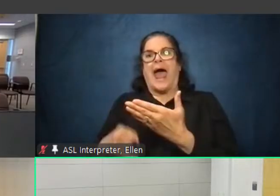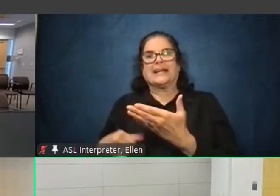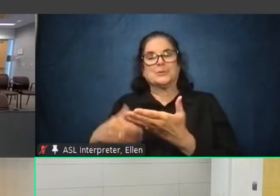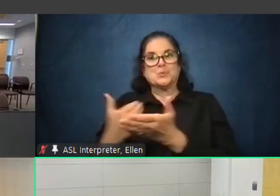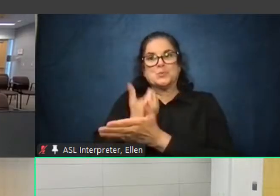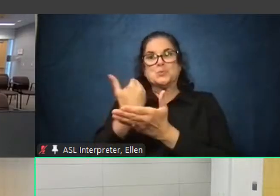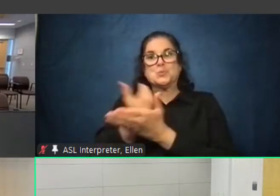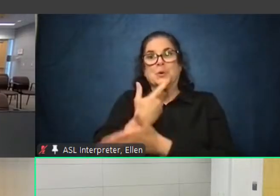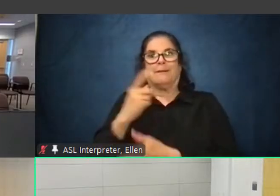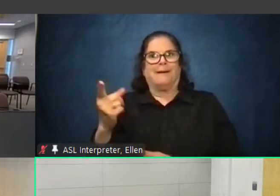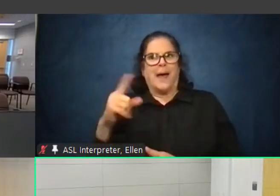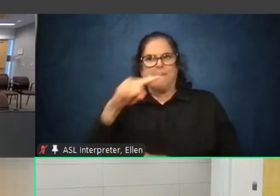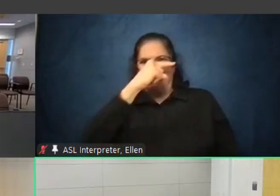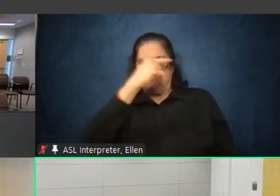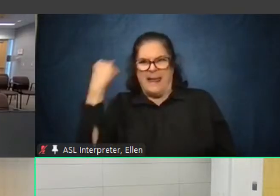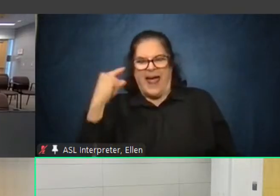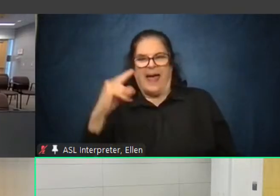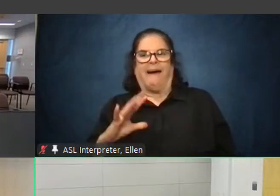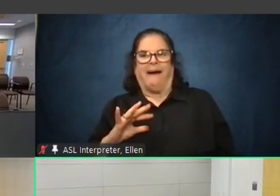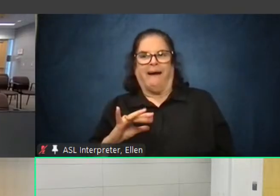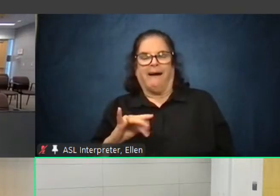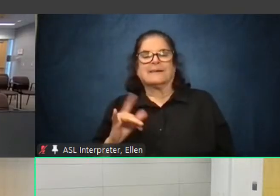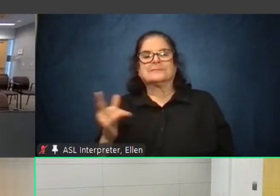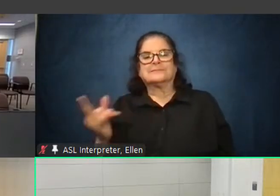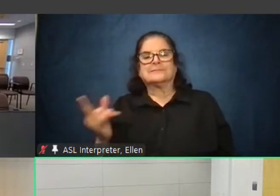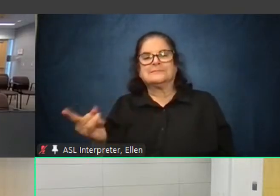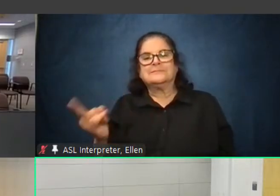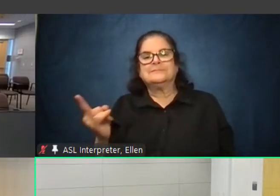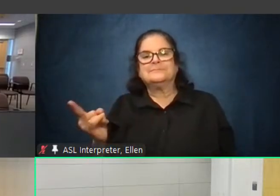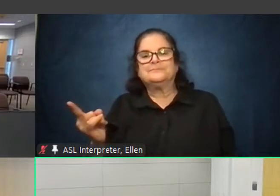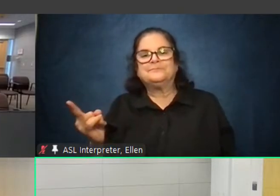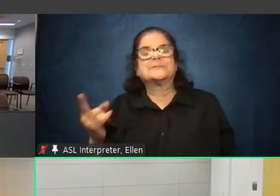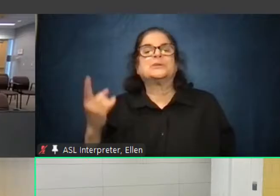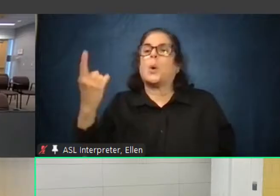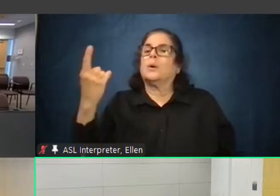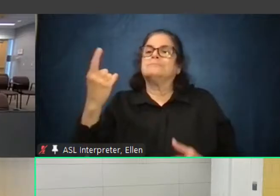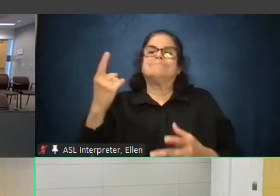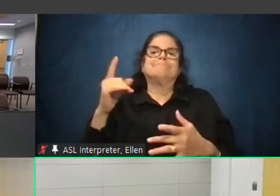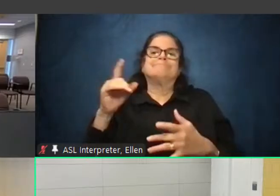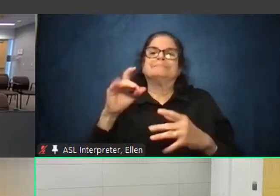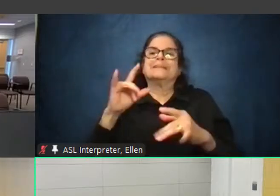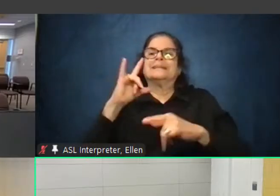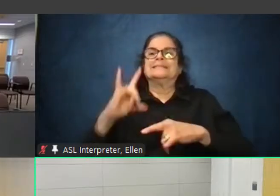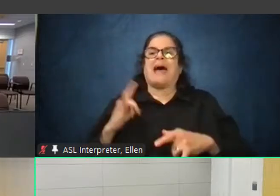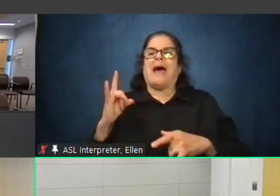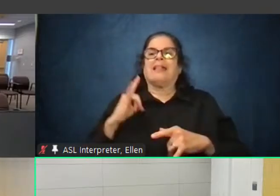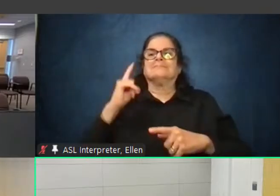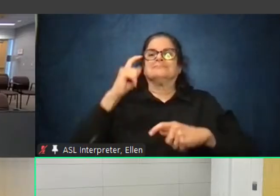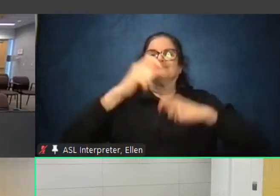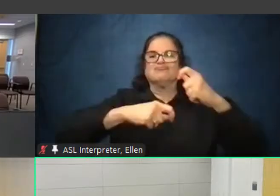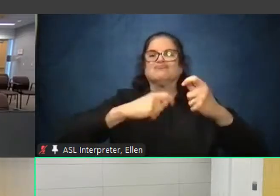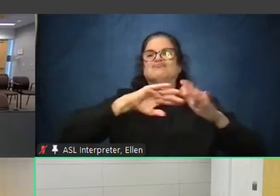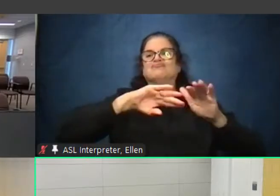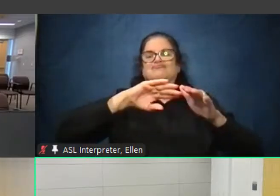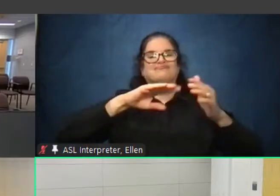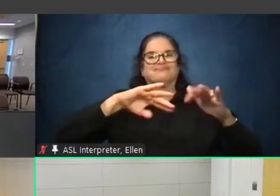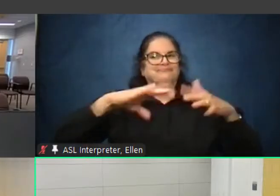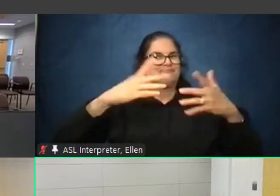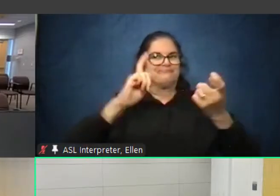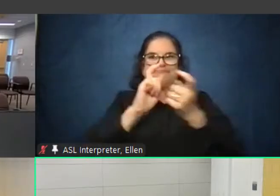Architecture, like art, works through phases and waves, and that's kind of a budding thing. So the architects of